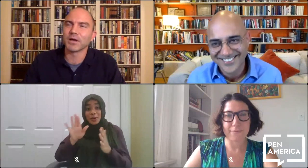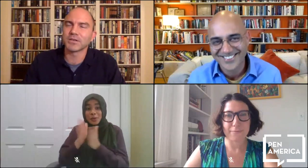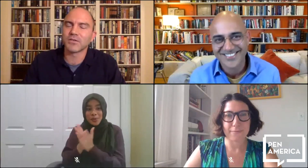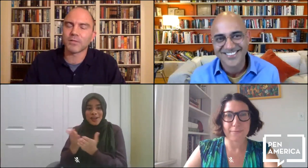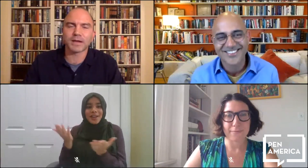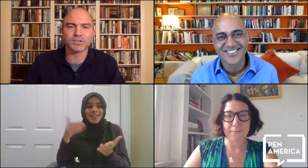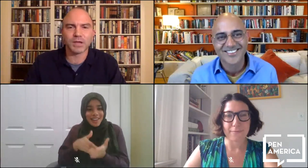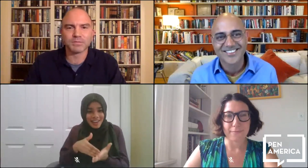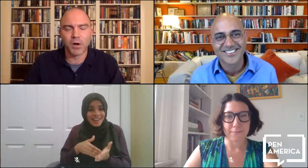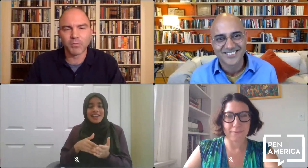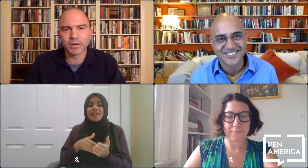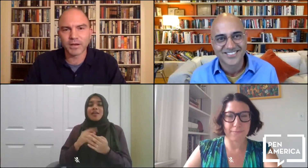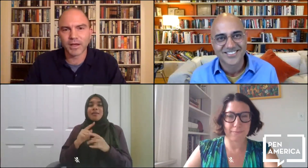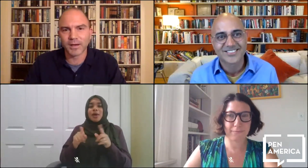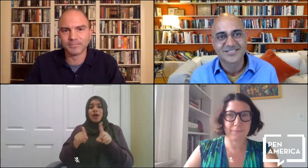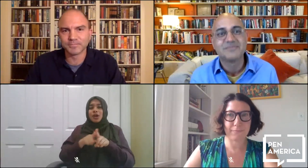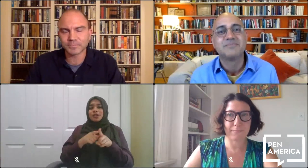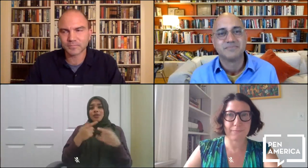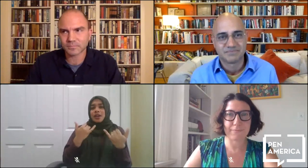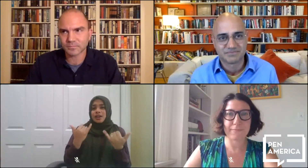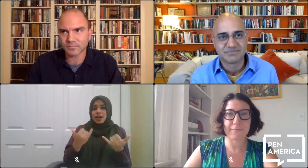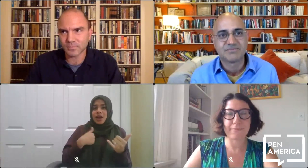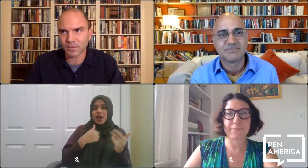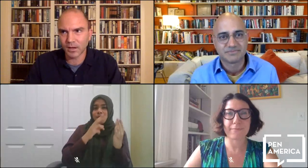but I'm also gone back to James Baldwin,